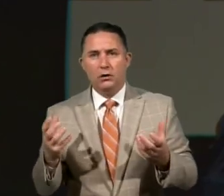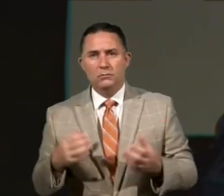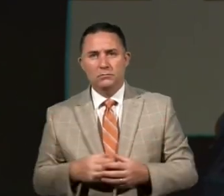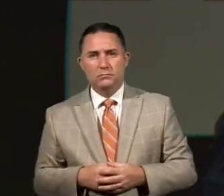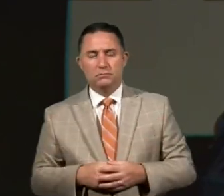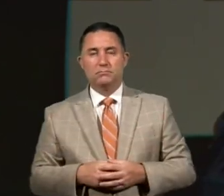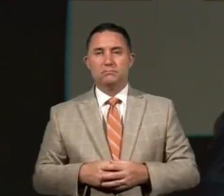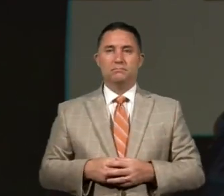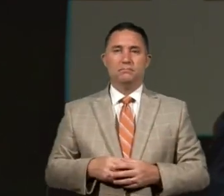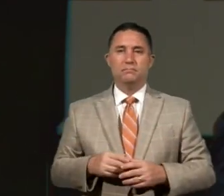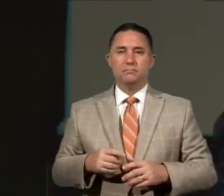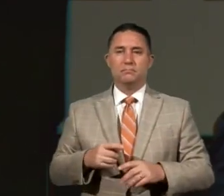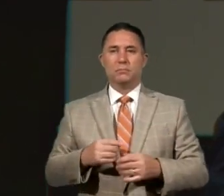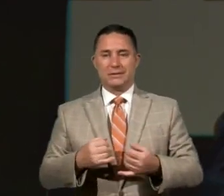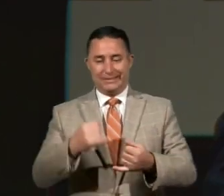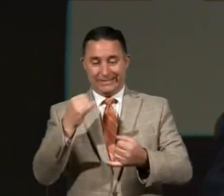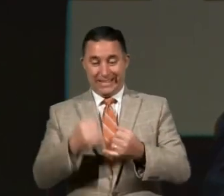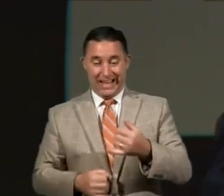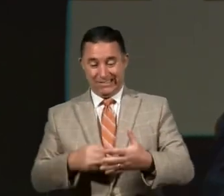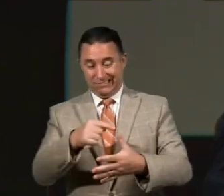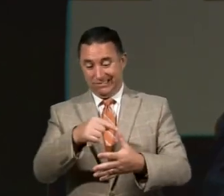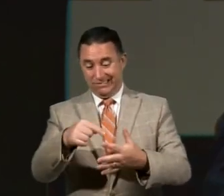But then tie it to the last one